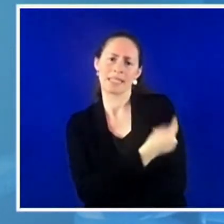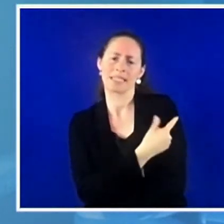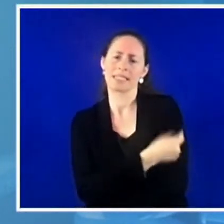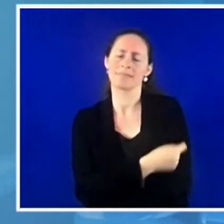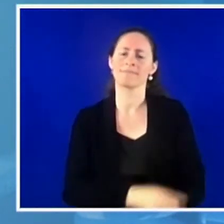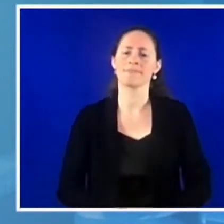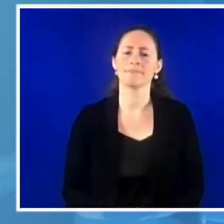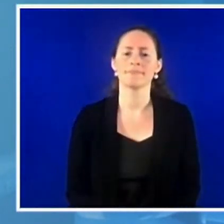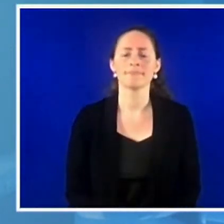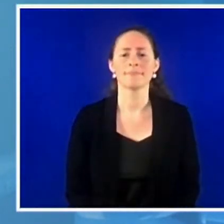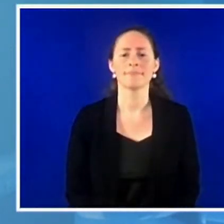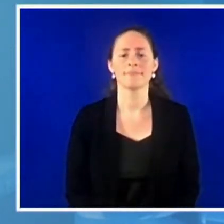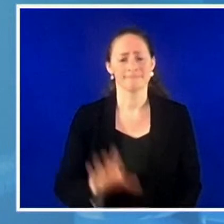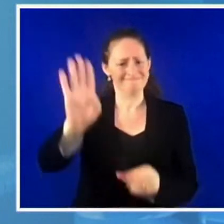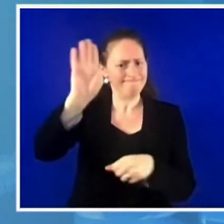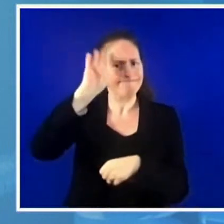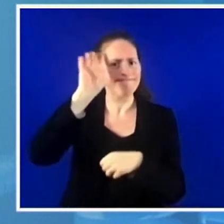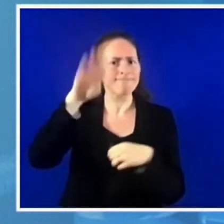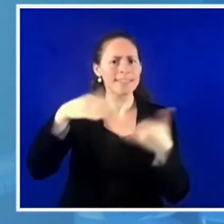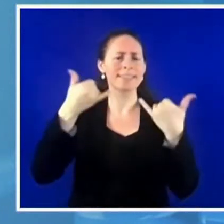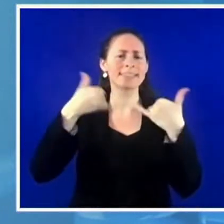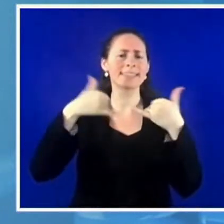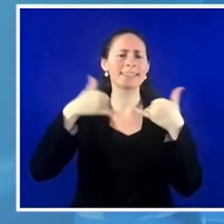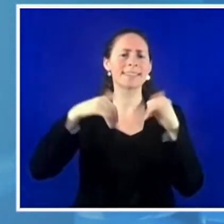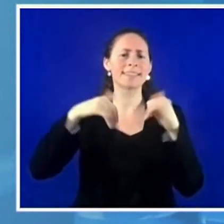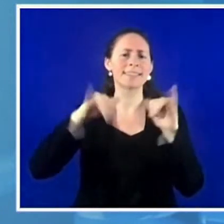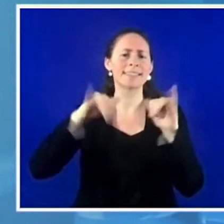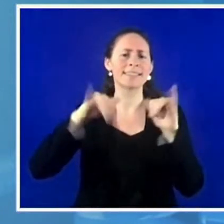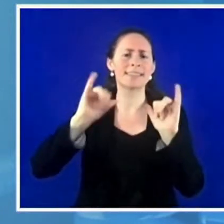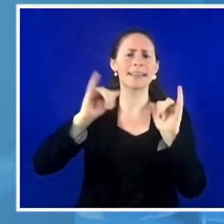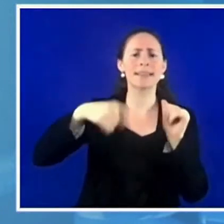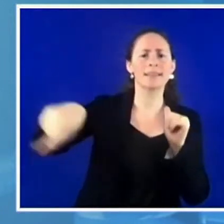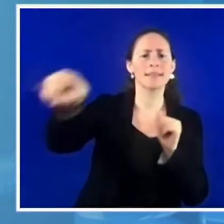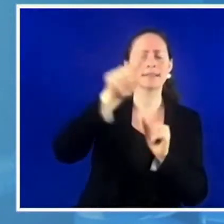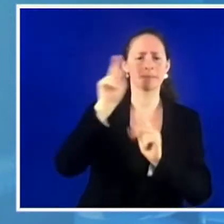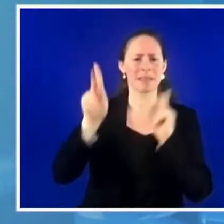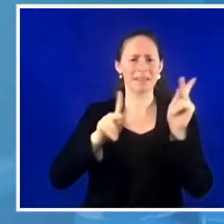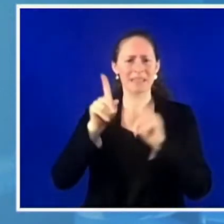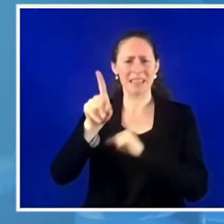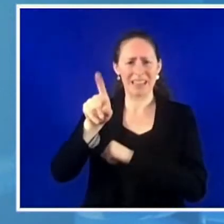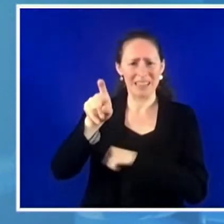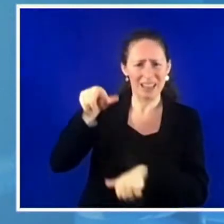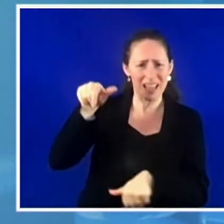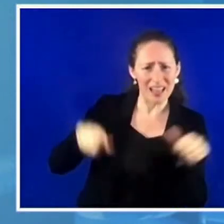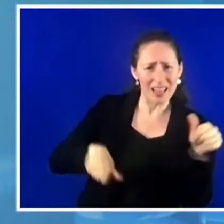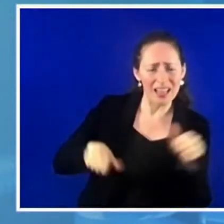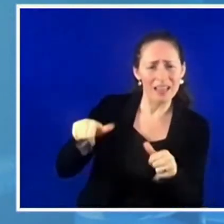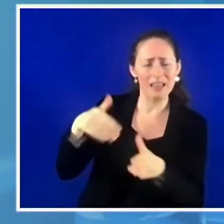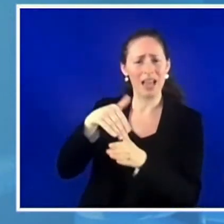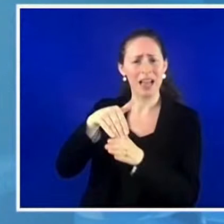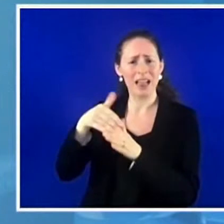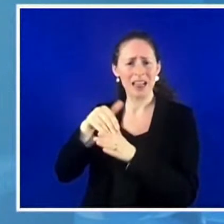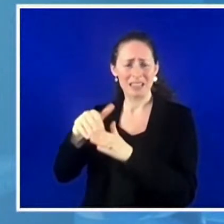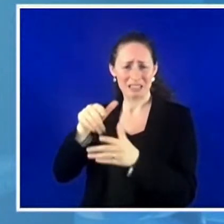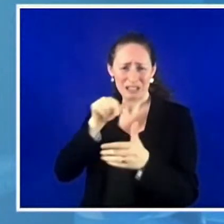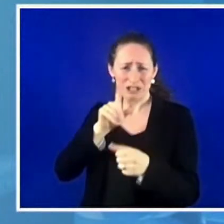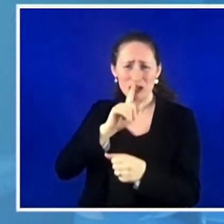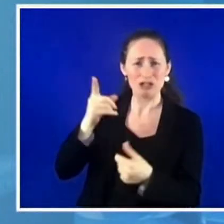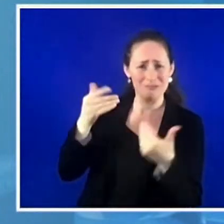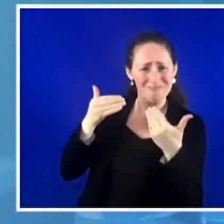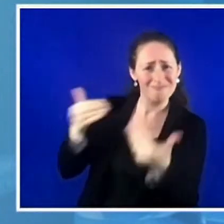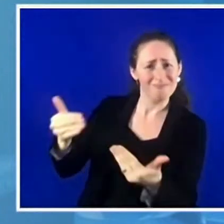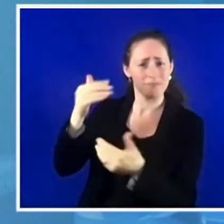not 100% sure they want to get vaccinated. I have an enormous appreciation for your work and